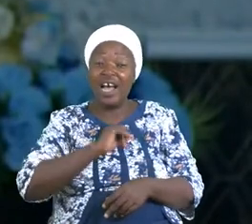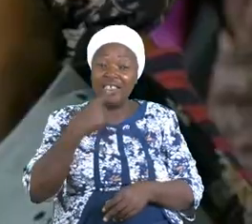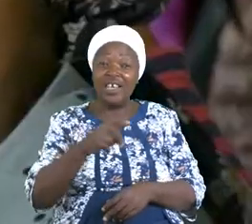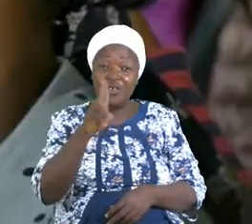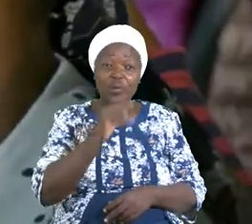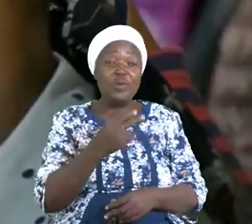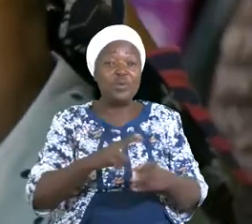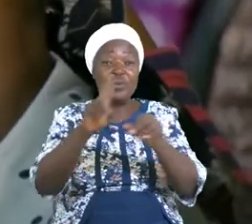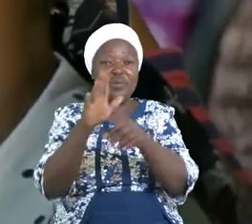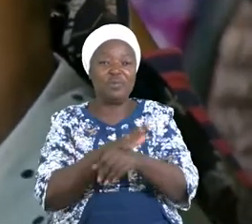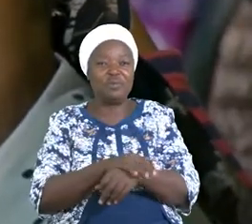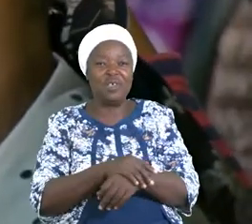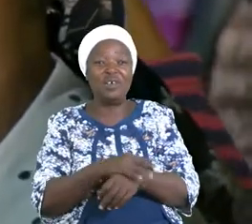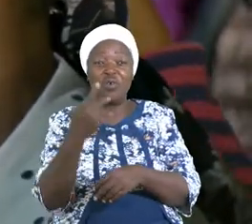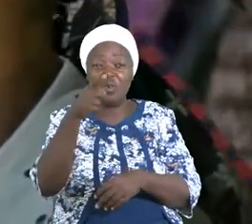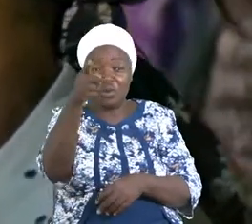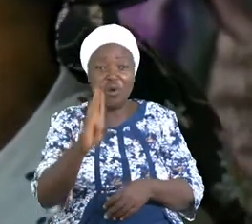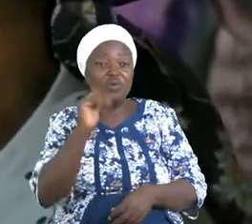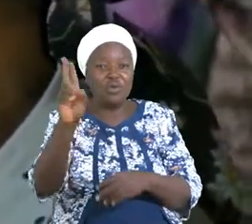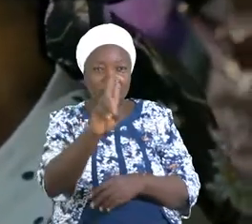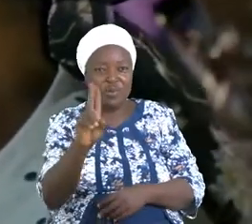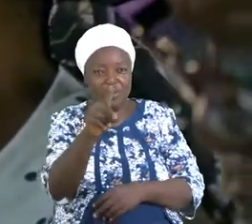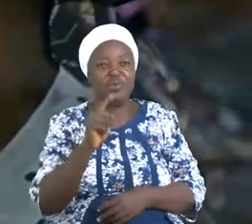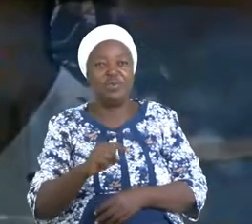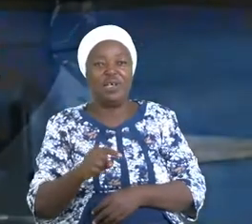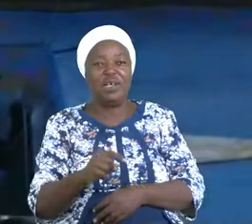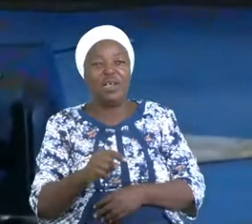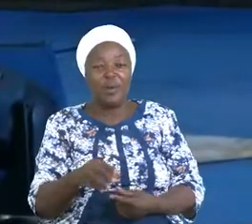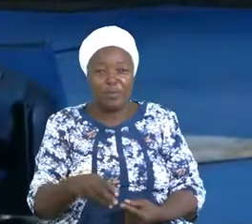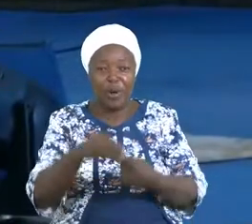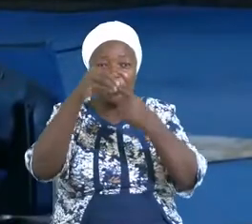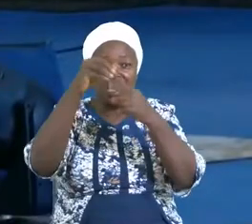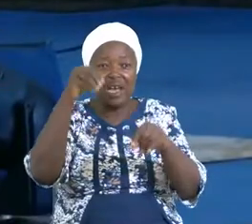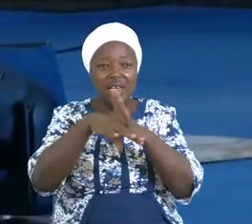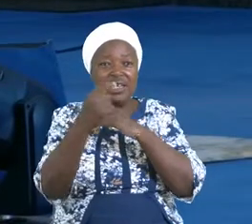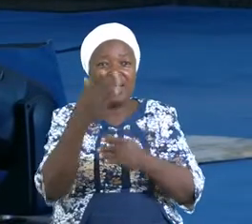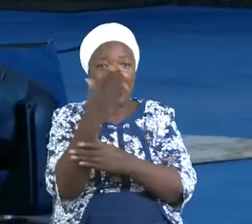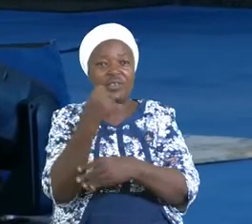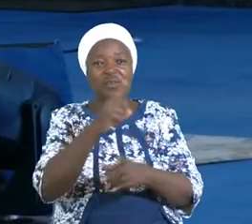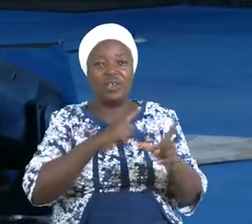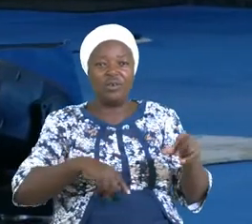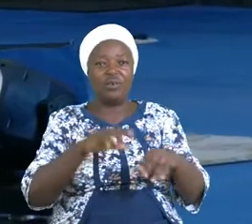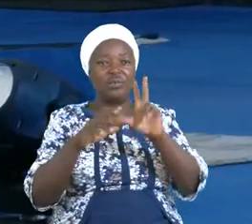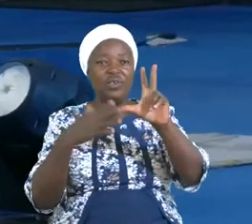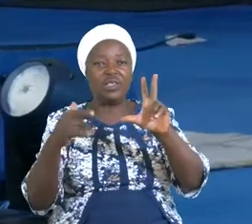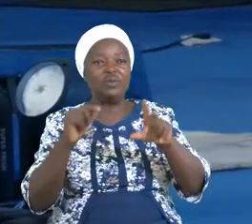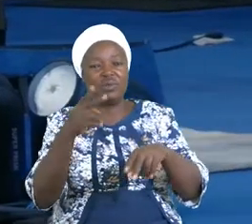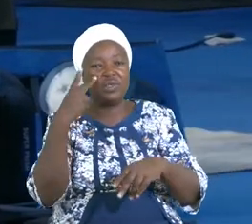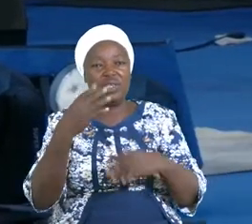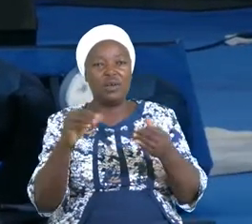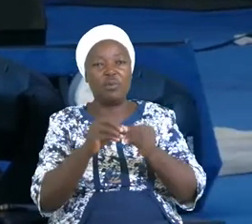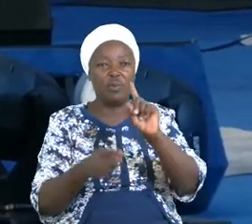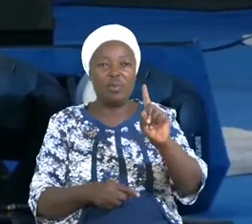useful. Peculiar. In the sight of the Lord. Three things we're looking at here. Number one,